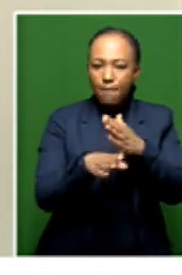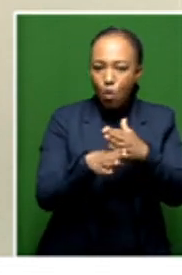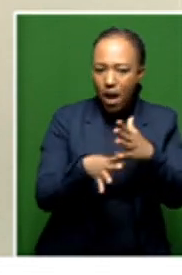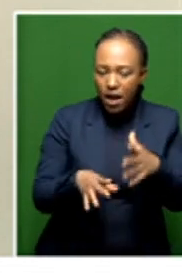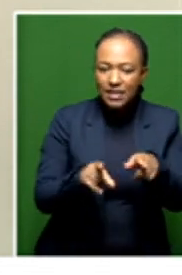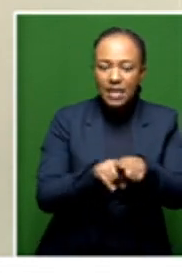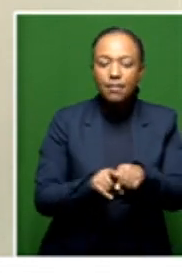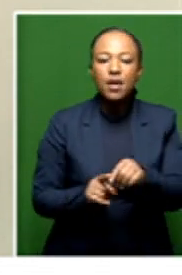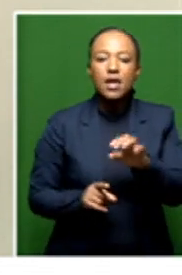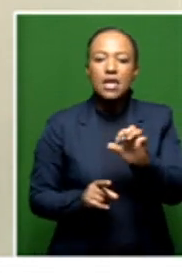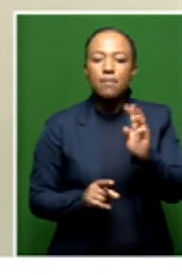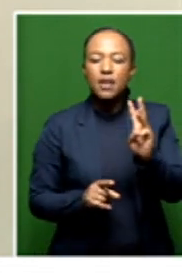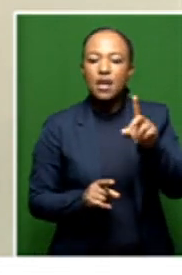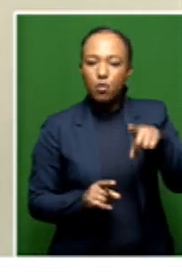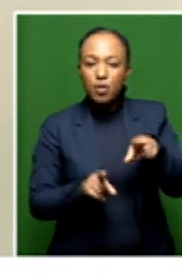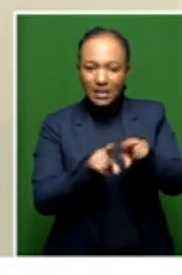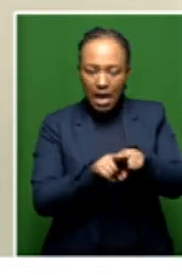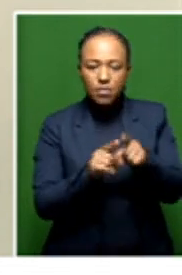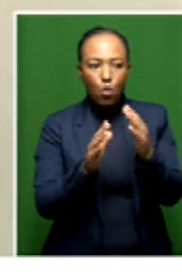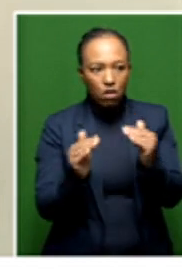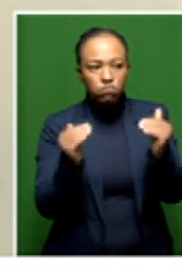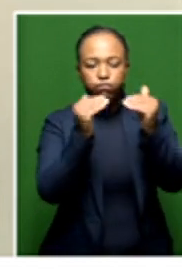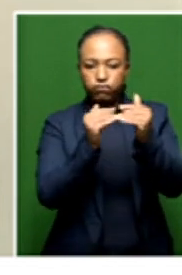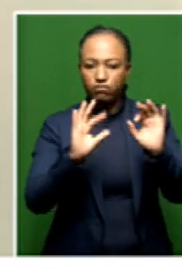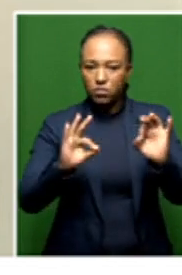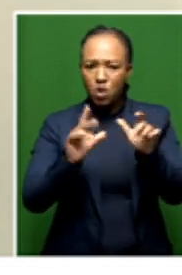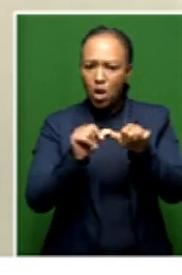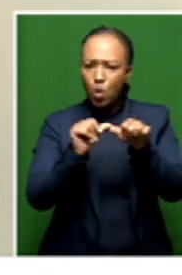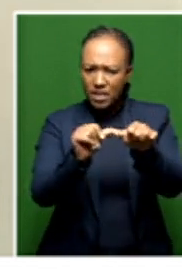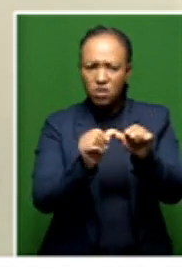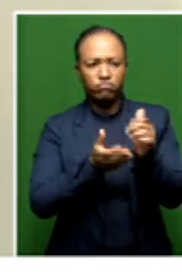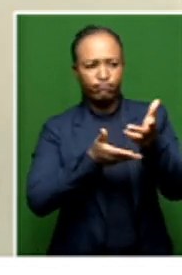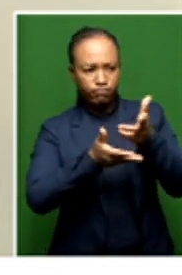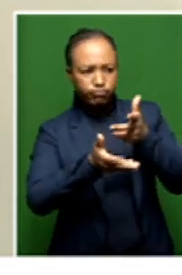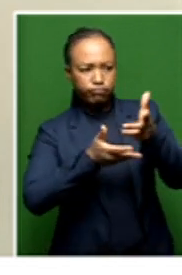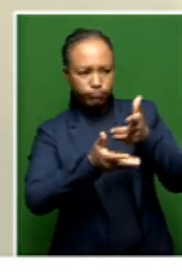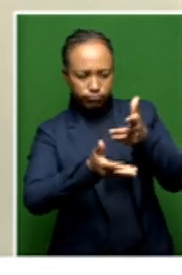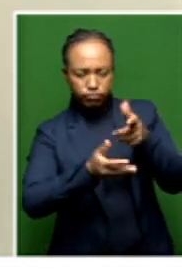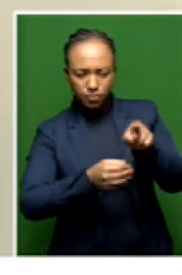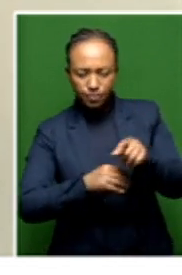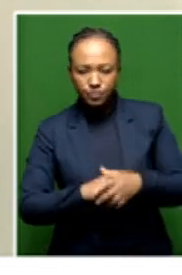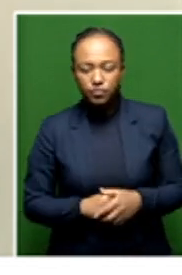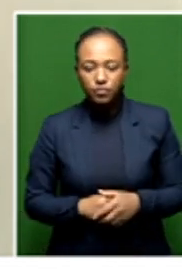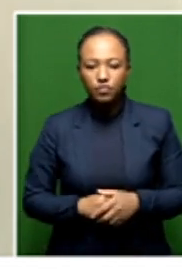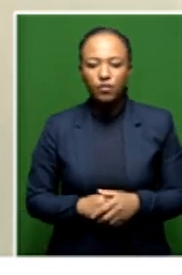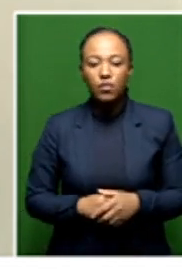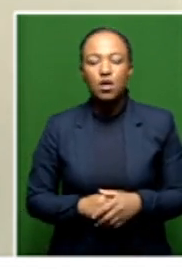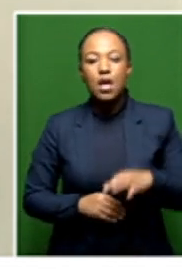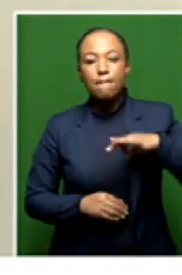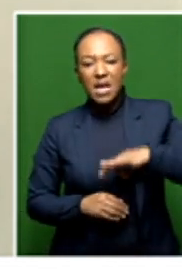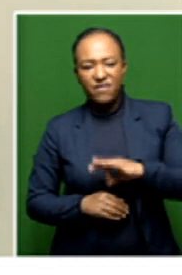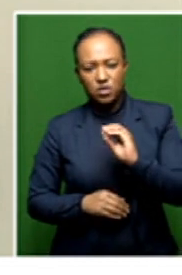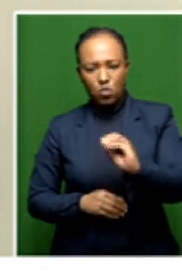by next year, we are hoping that they would also be equalized. And we continue to engage. We have benefits that